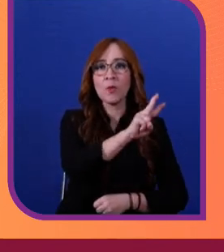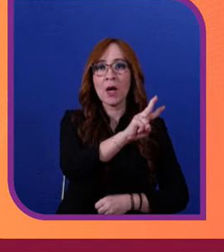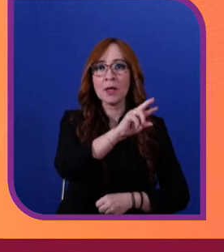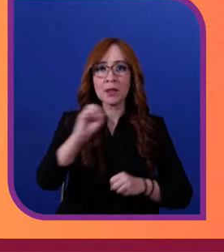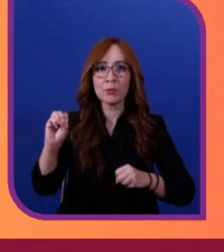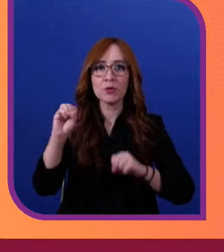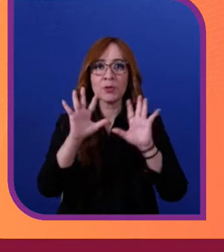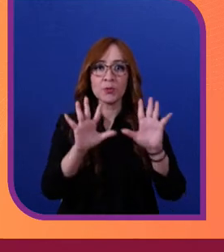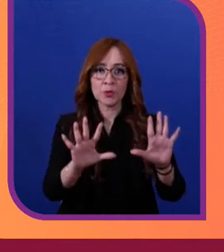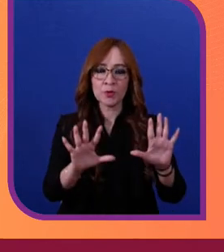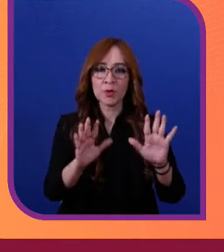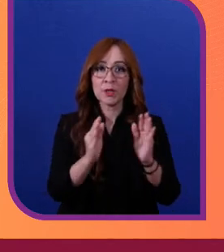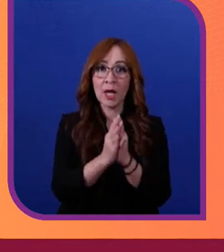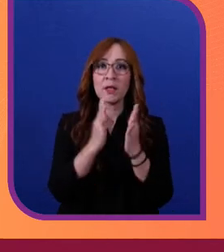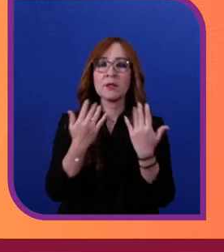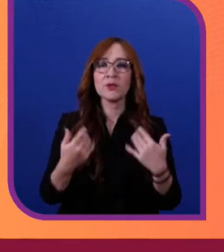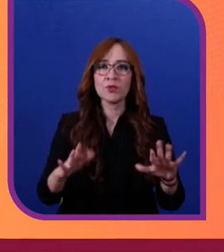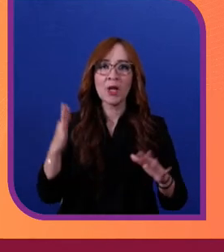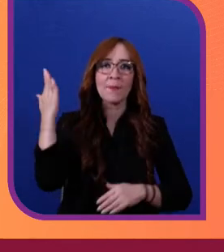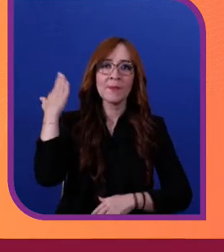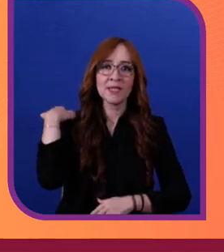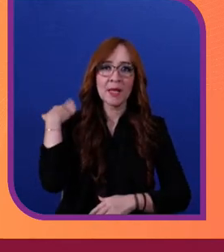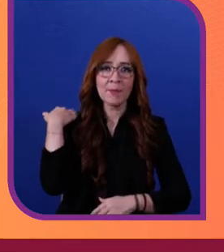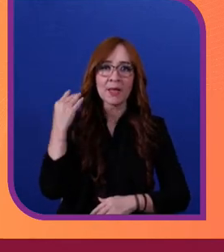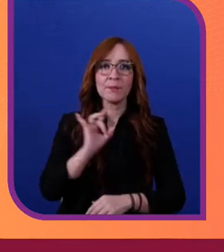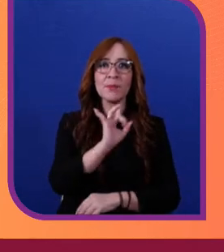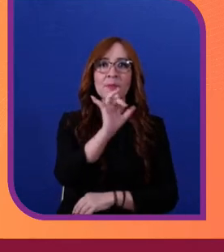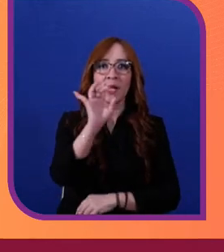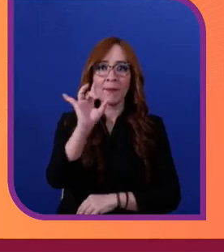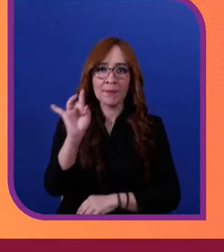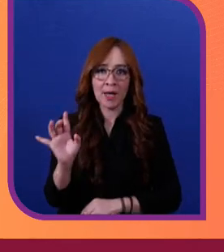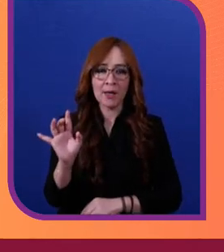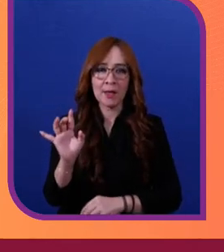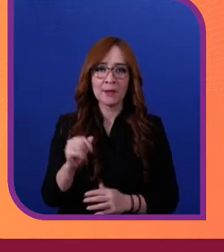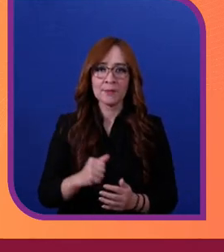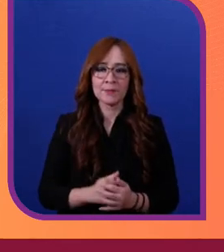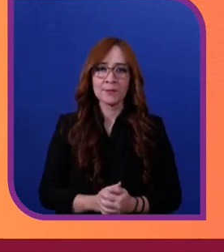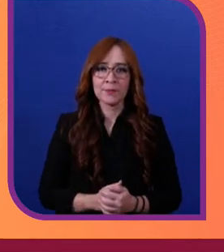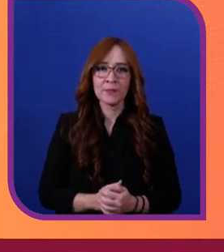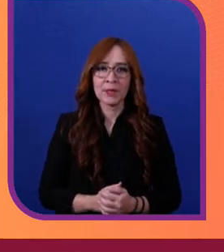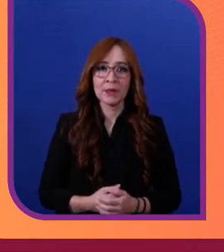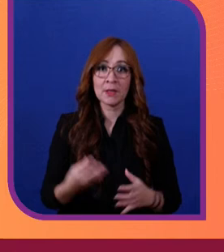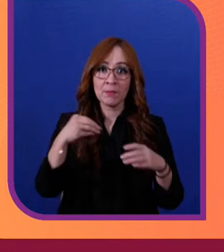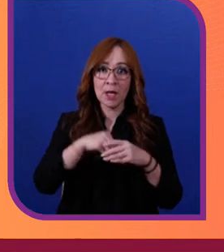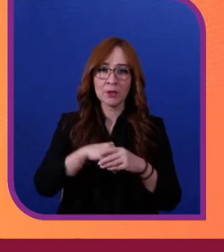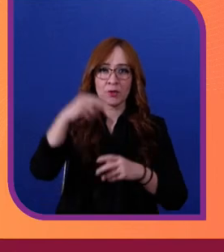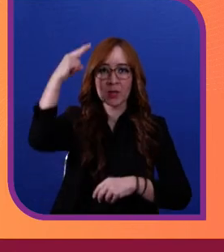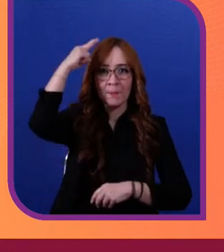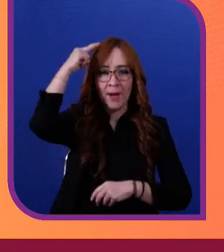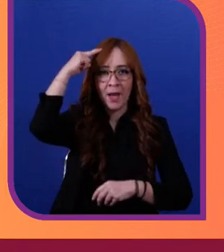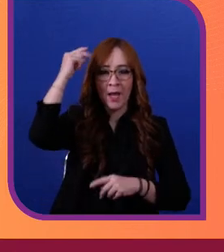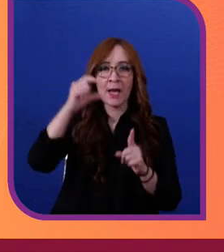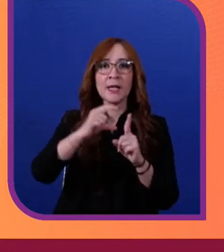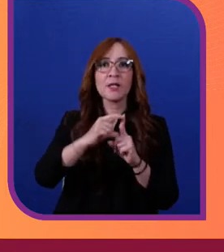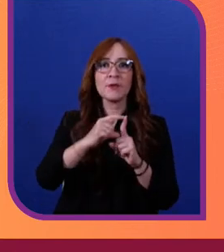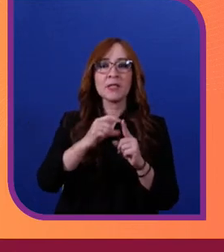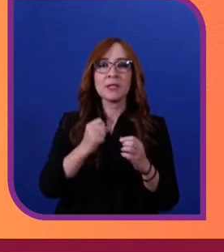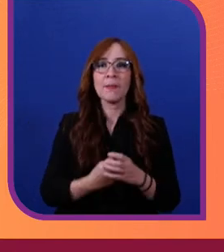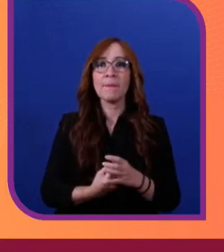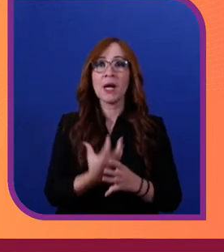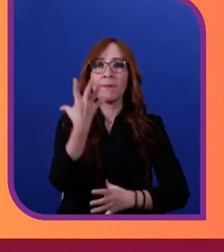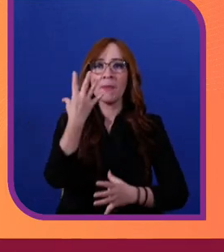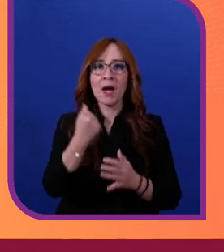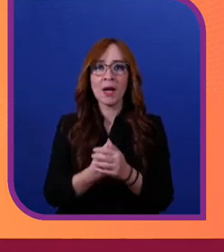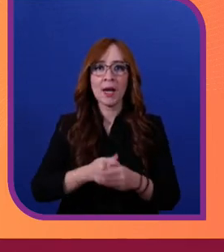including head office and compliance division and head of business development division Mister Andre Permana one